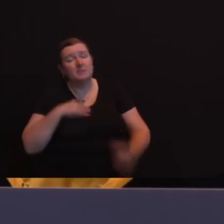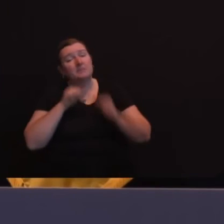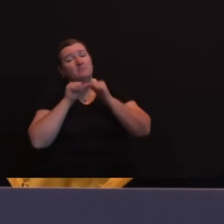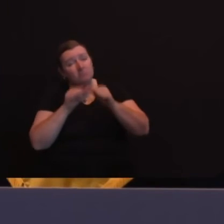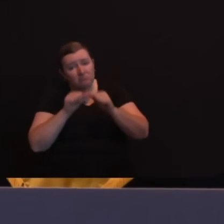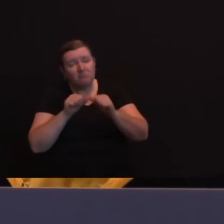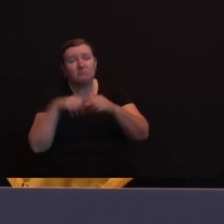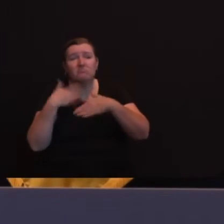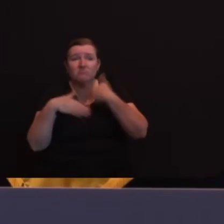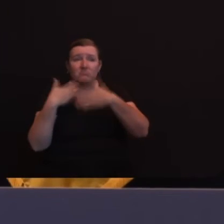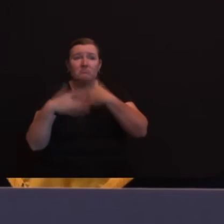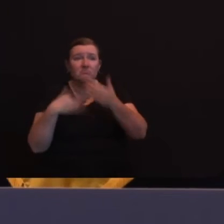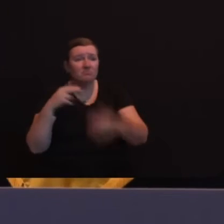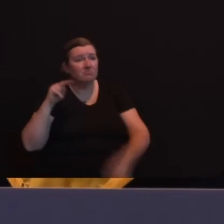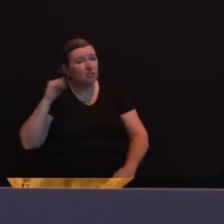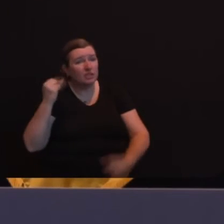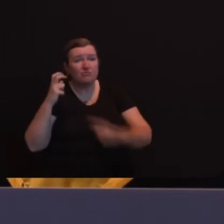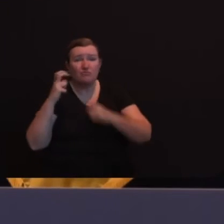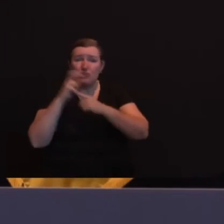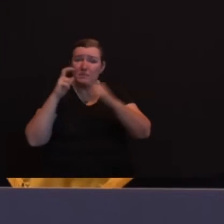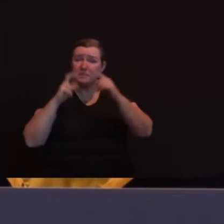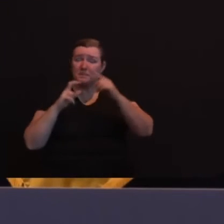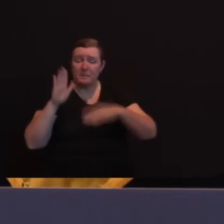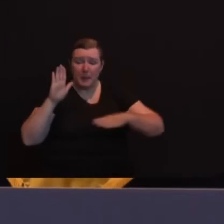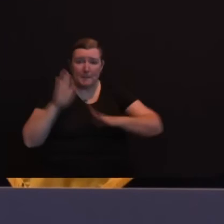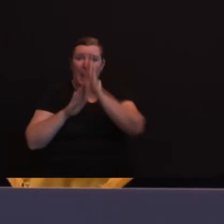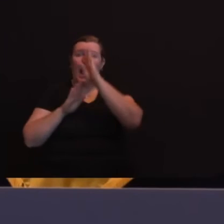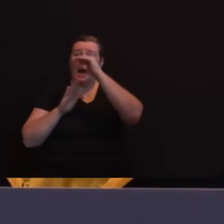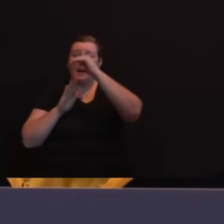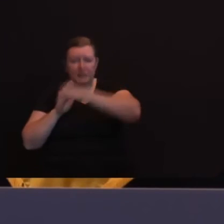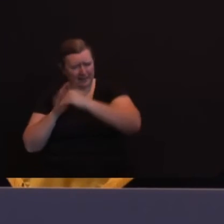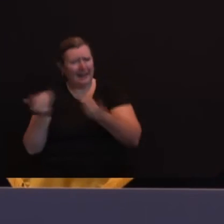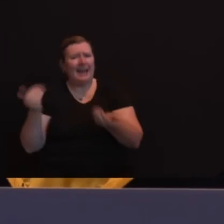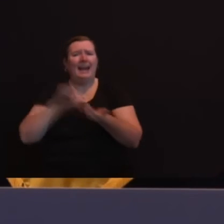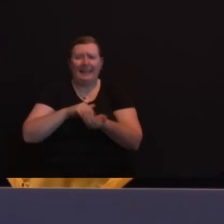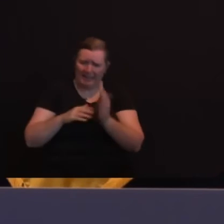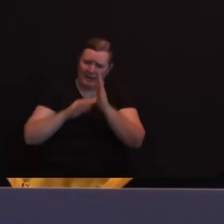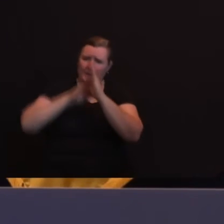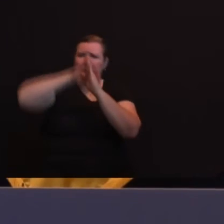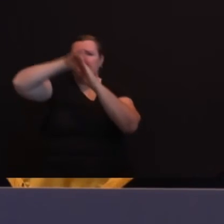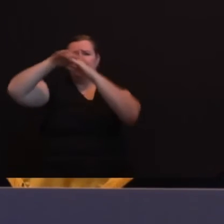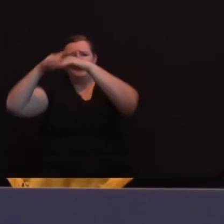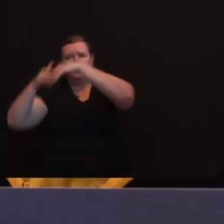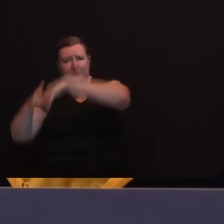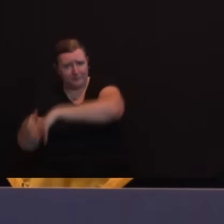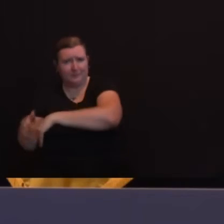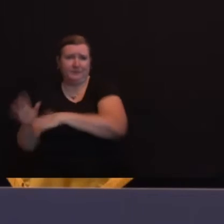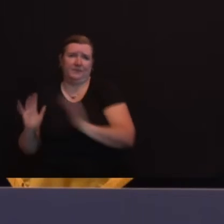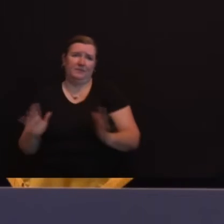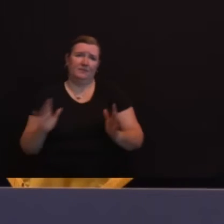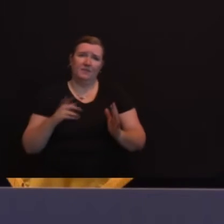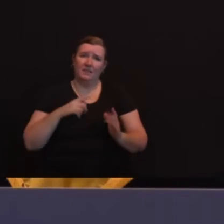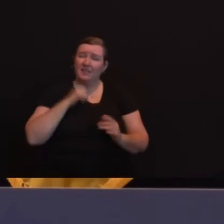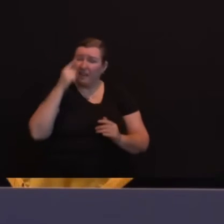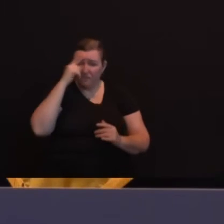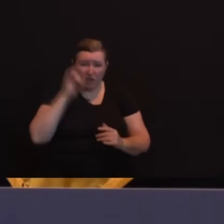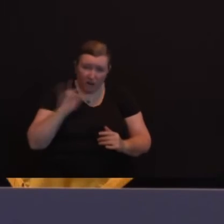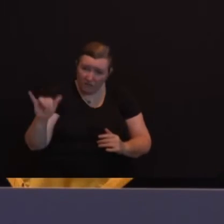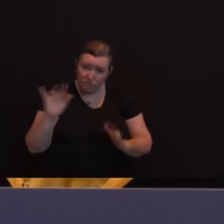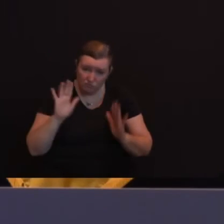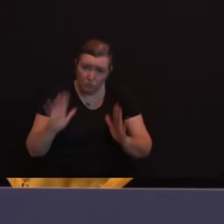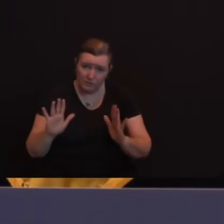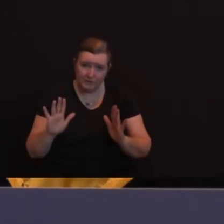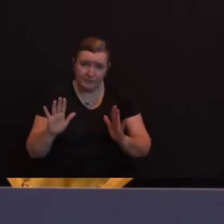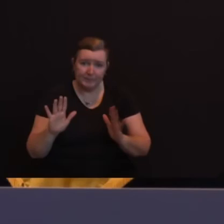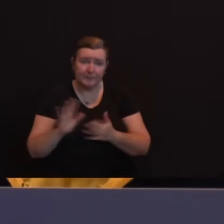this curve like New Jersey. We just got to do it again. And it's not forever and always. We're going to get to a better place sooner than we all may